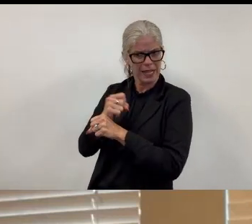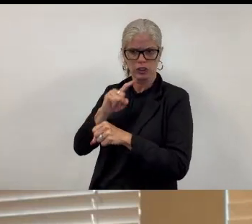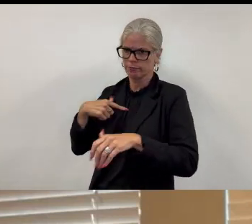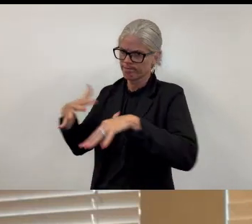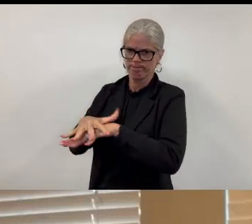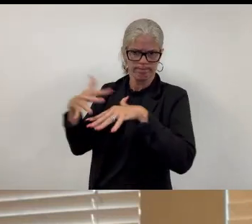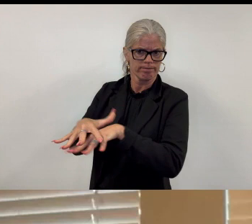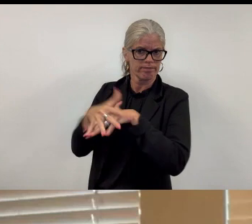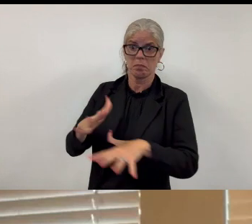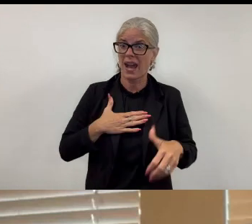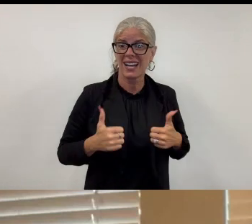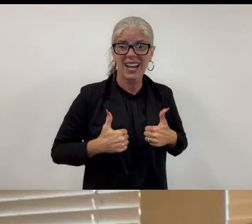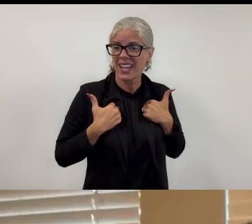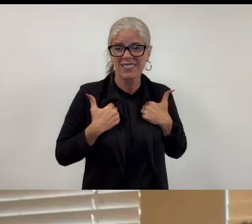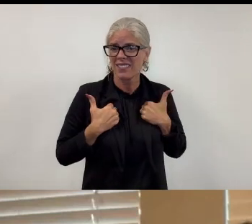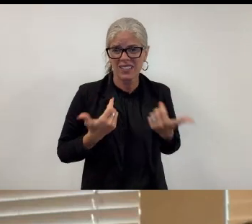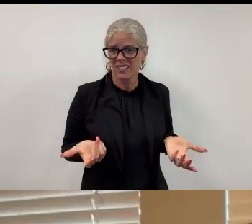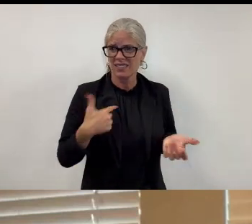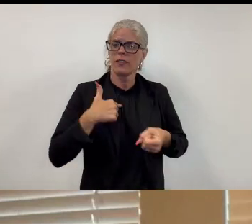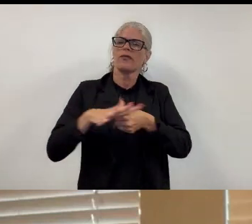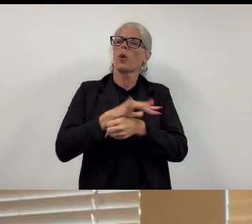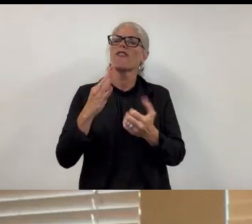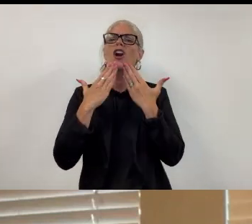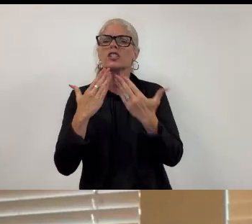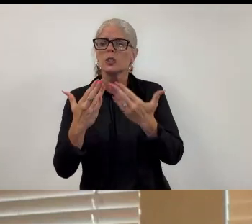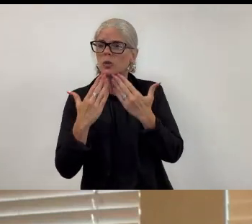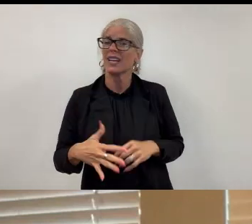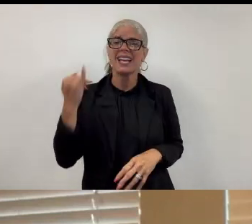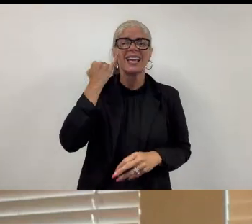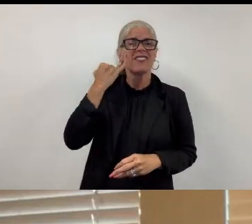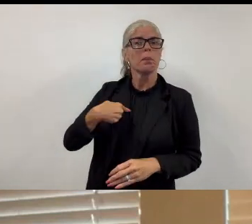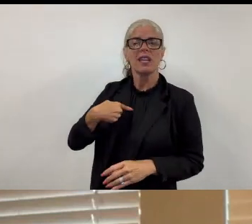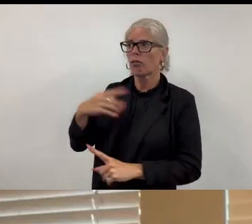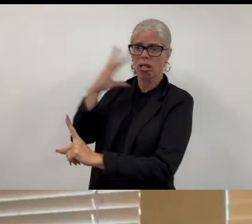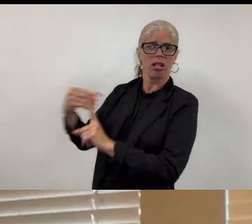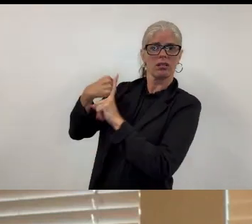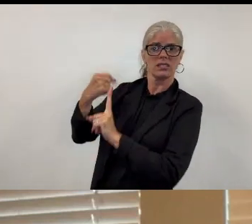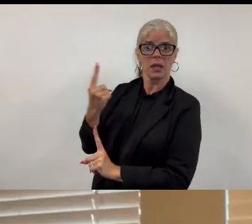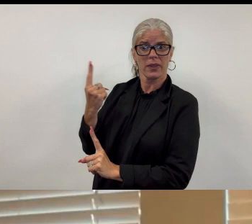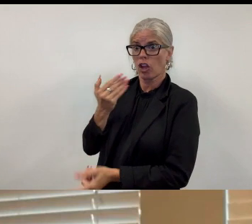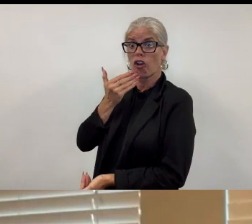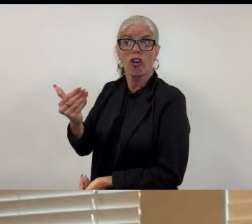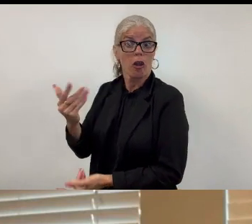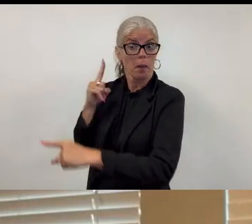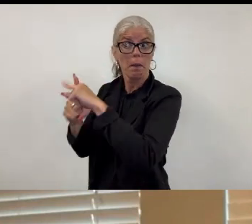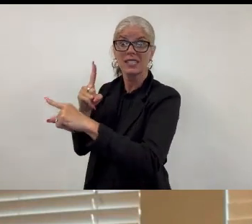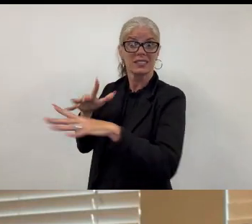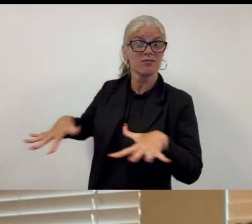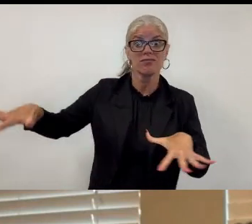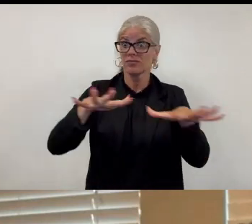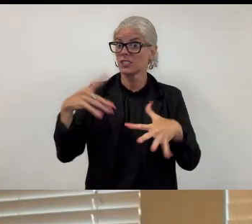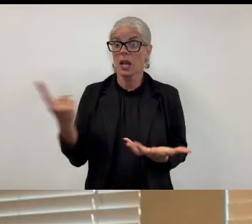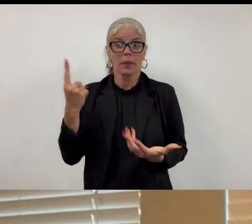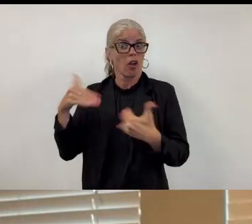is I am, again, like I've already said, a person of gratitude. So I'm the kind of person where if I'm experiencing a really